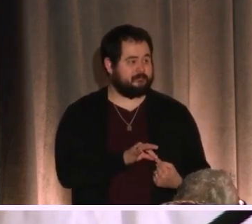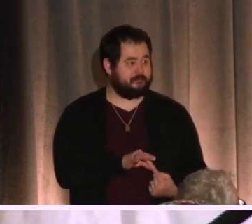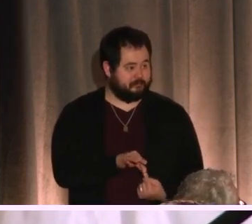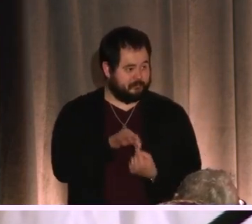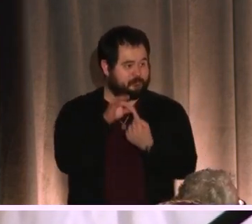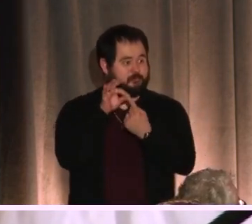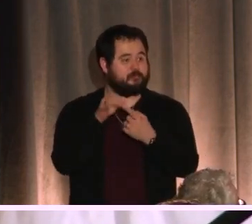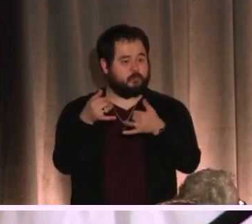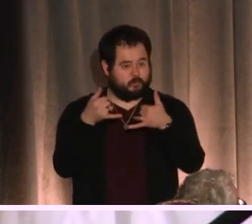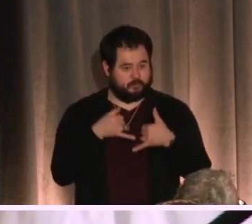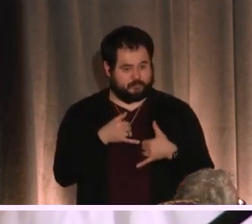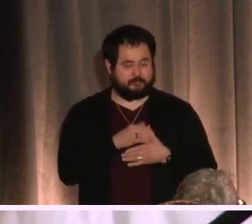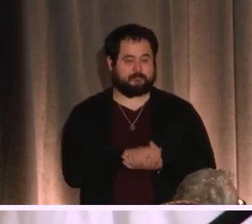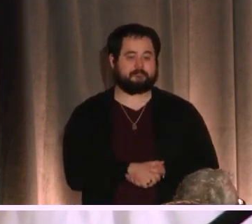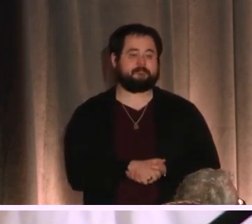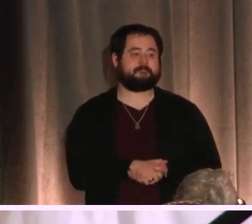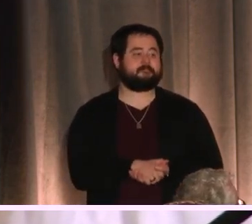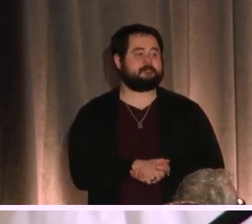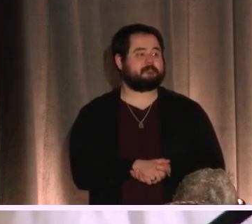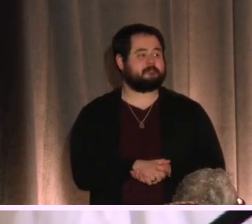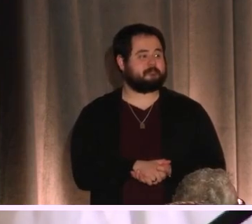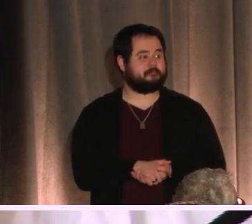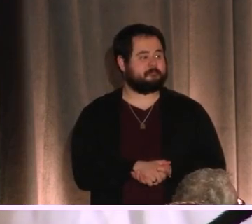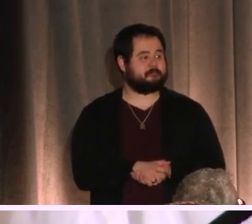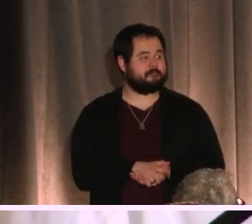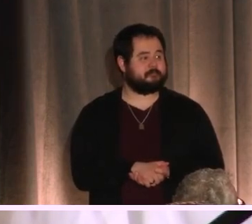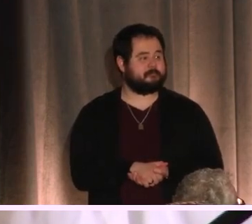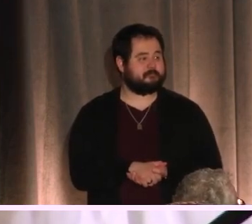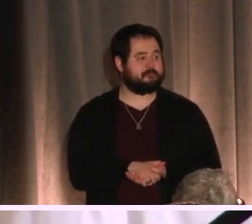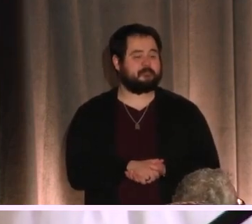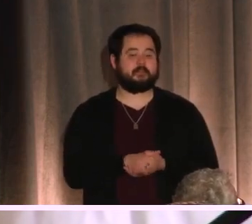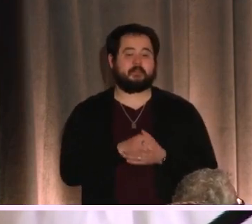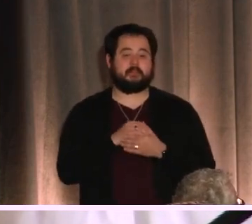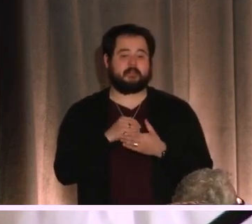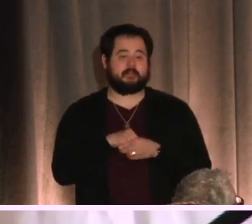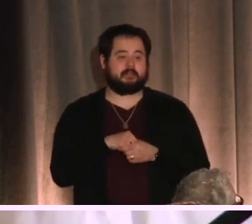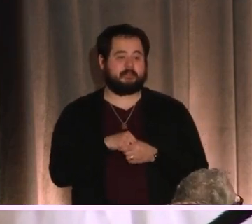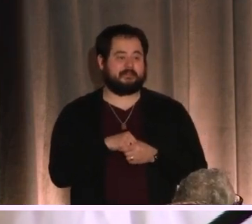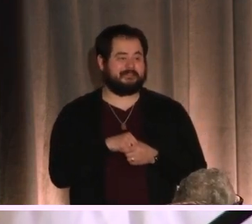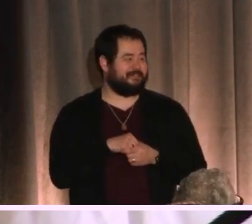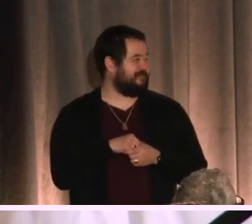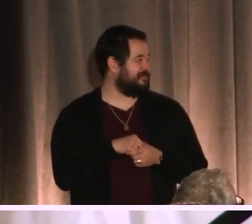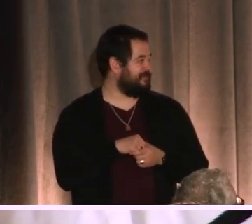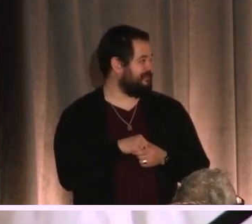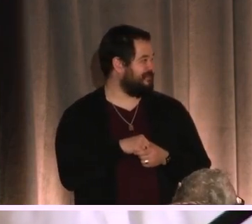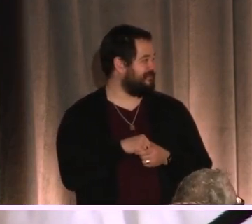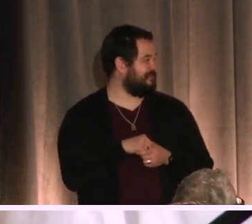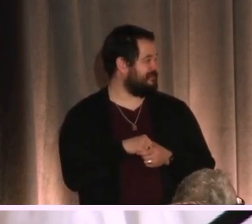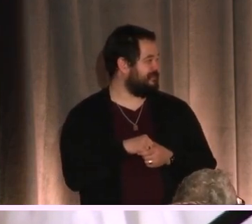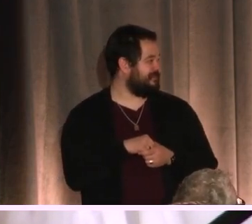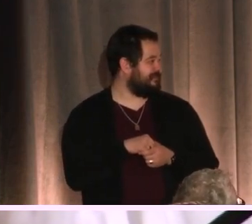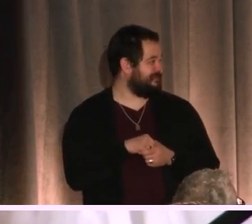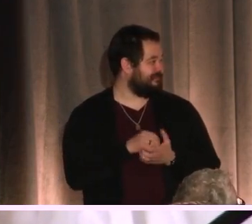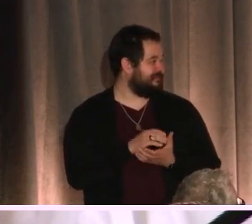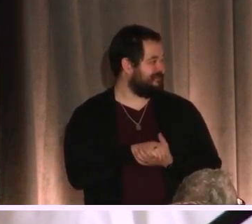this special award in honor of Cecil and David in honor Rosenthal.